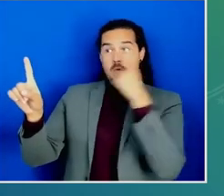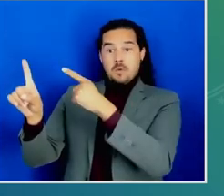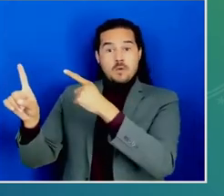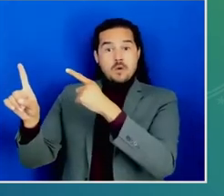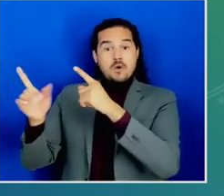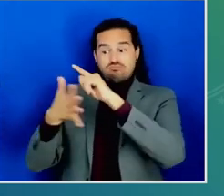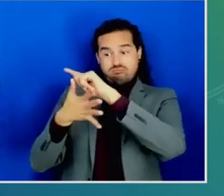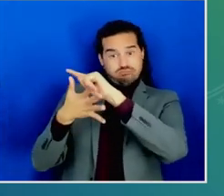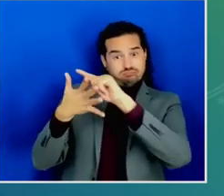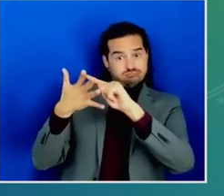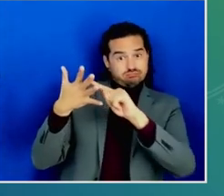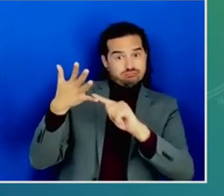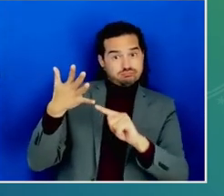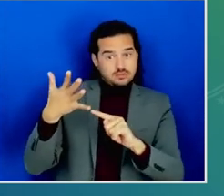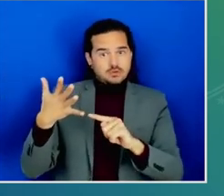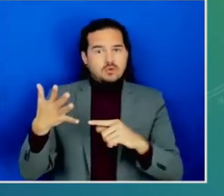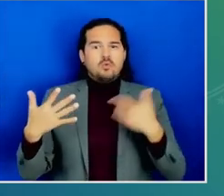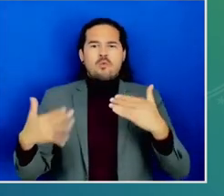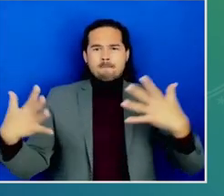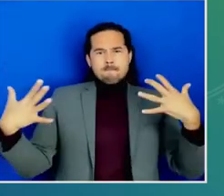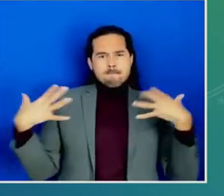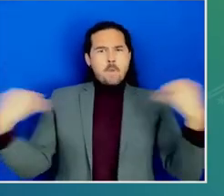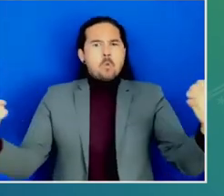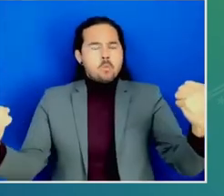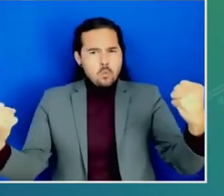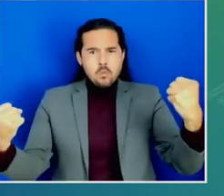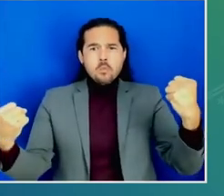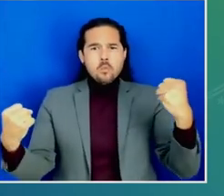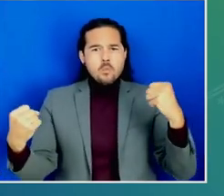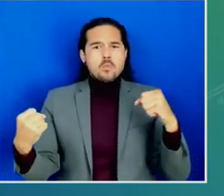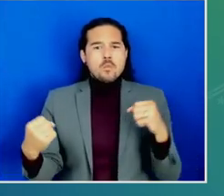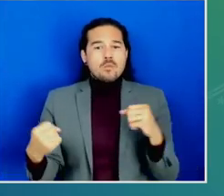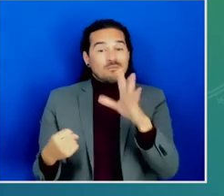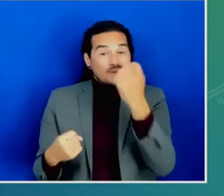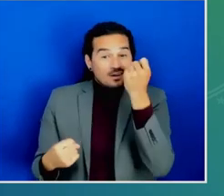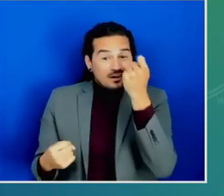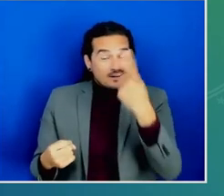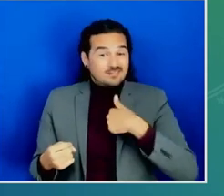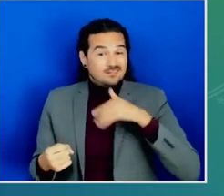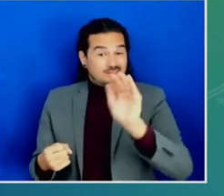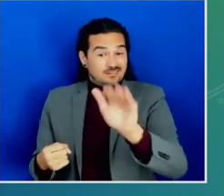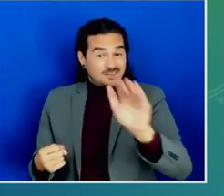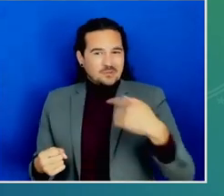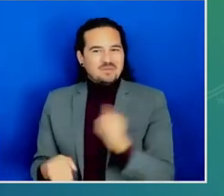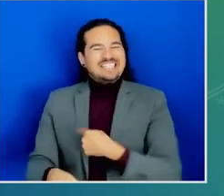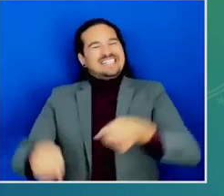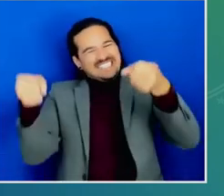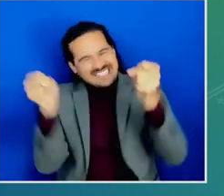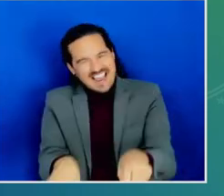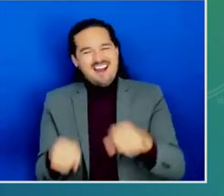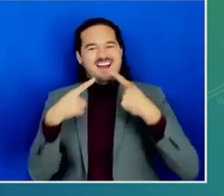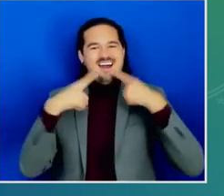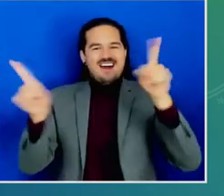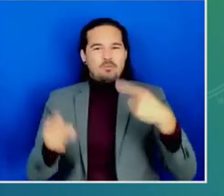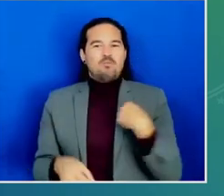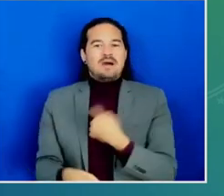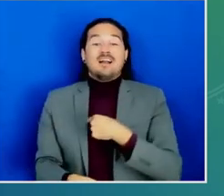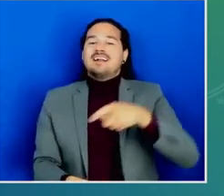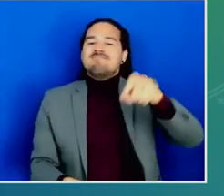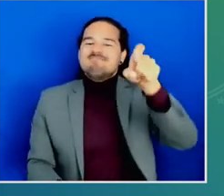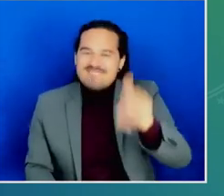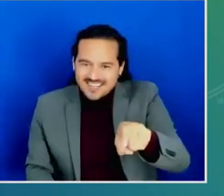bold. The challenges ahead are daunting. But I want you to know that we can do this. We must